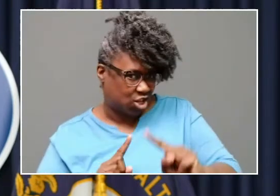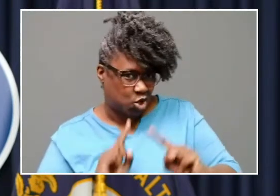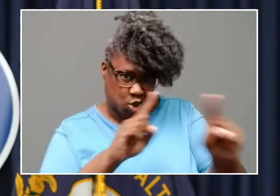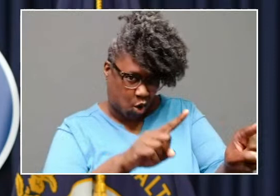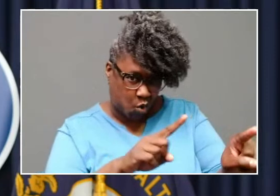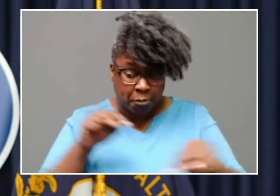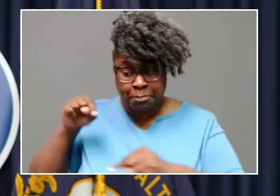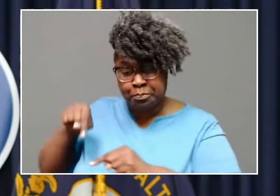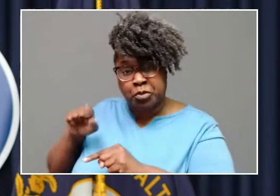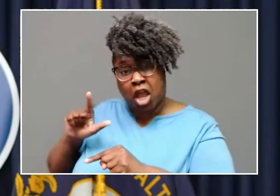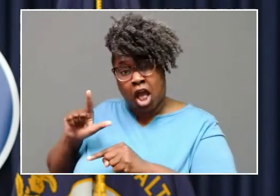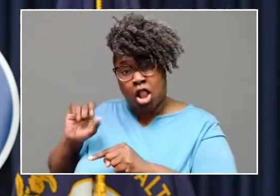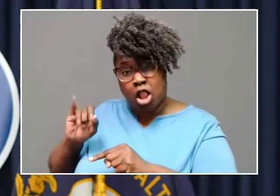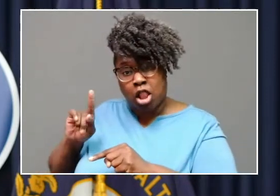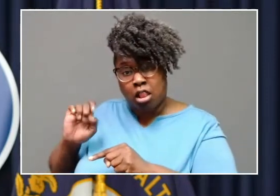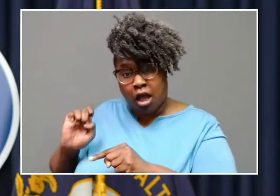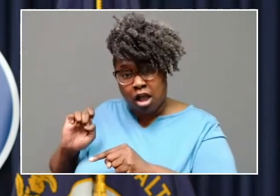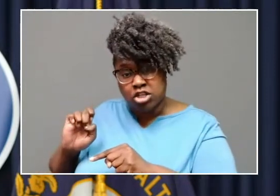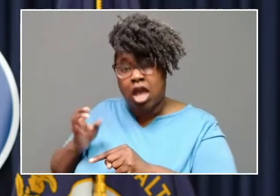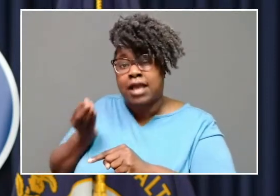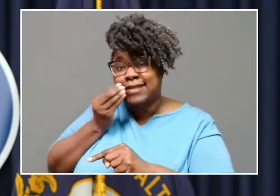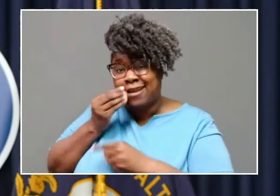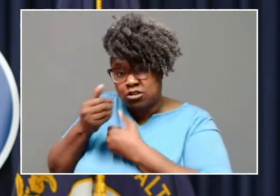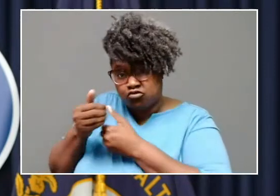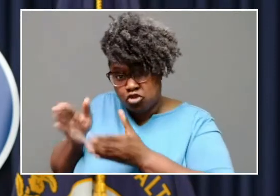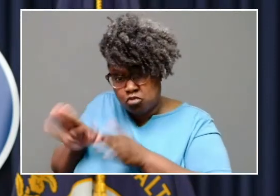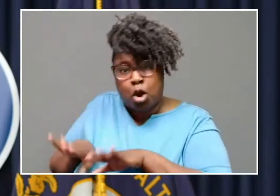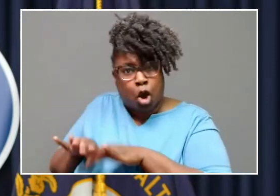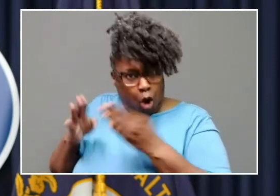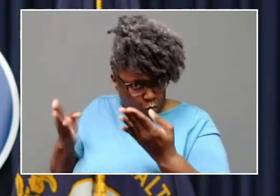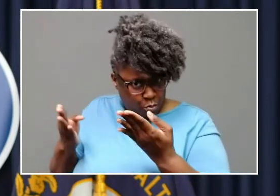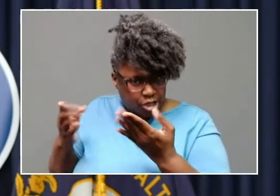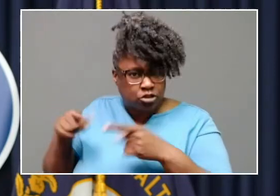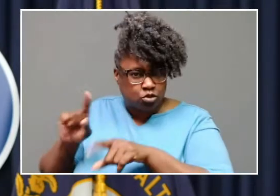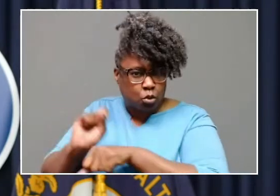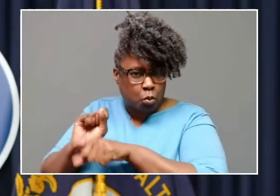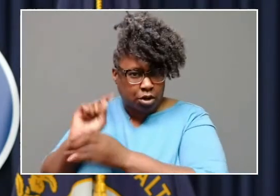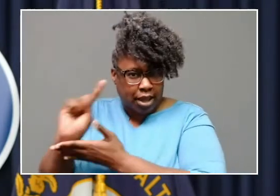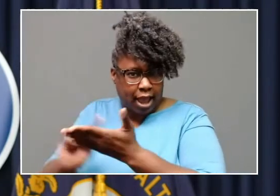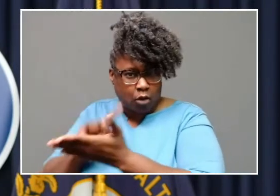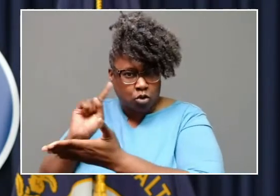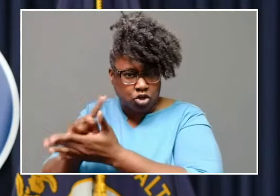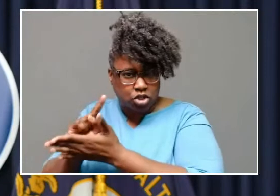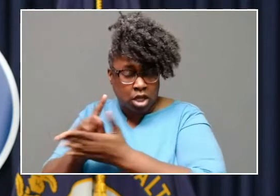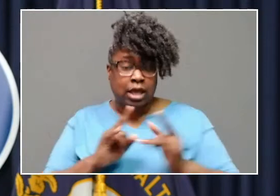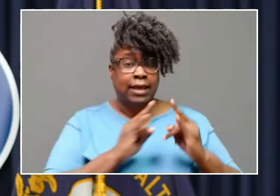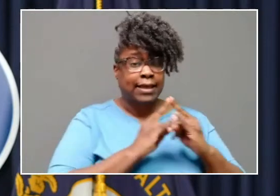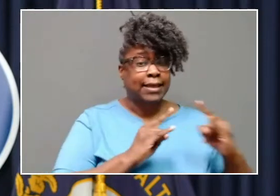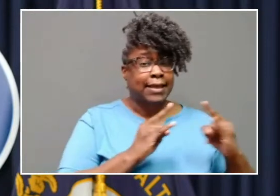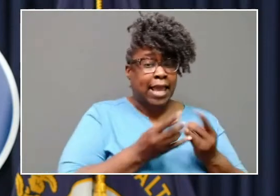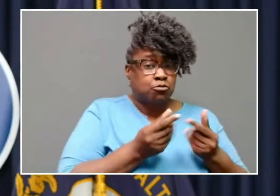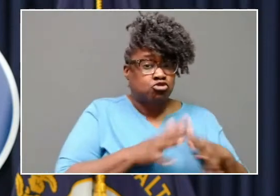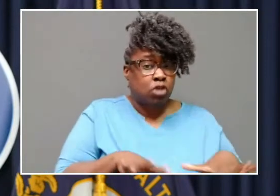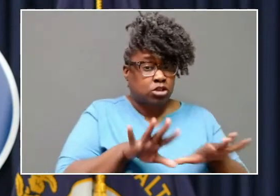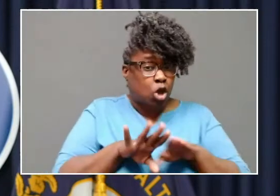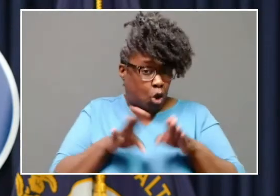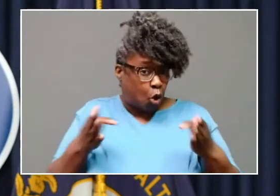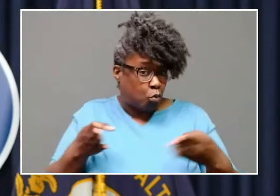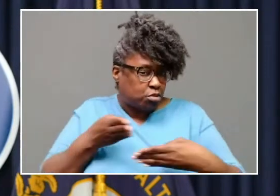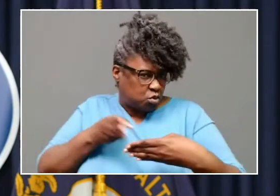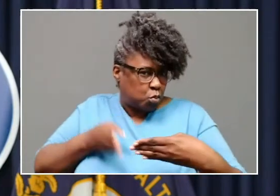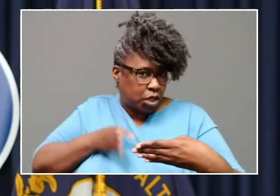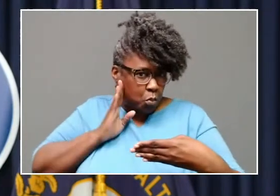open and operating during regular working hours. Campgrounds will be open for campers this weekend. But wanted to say